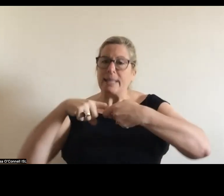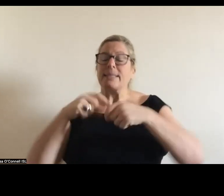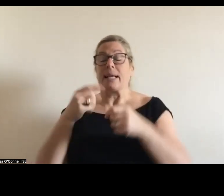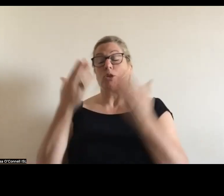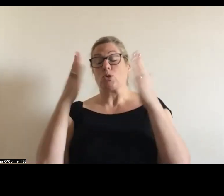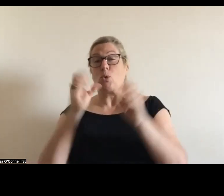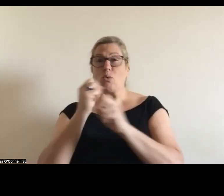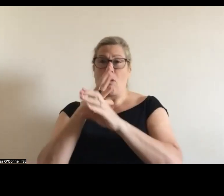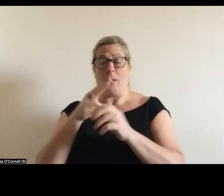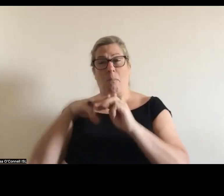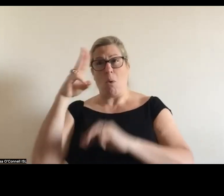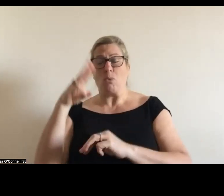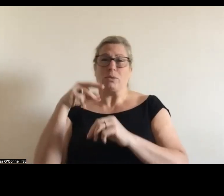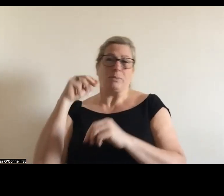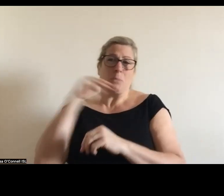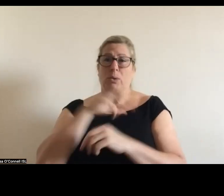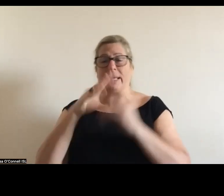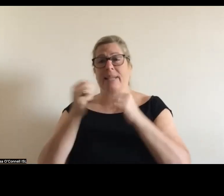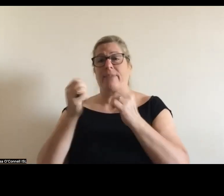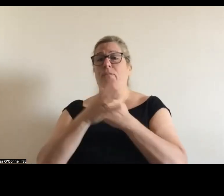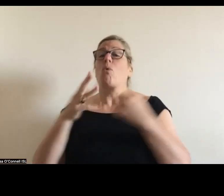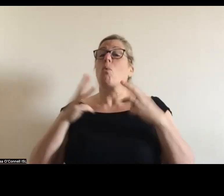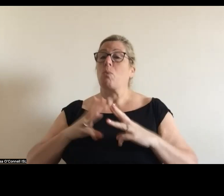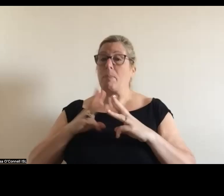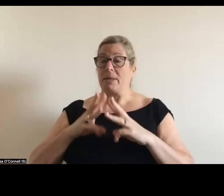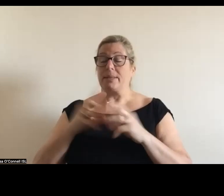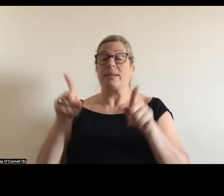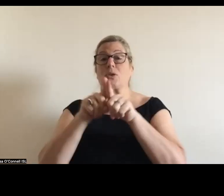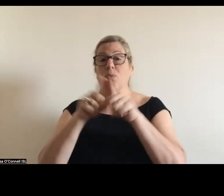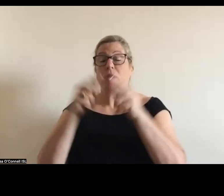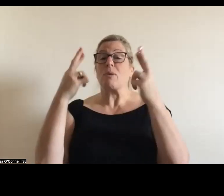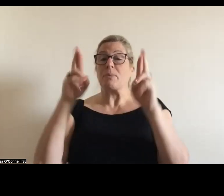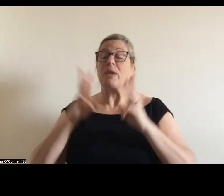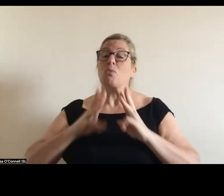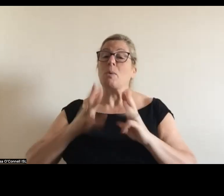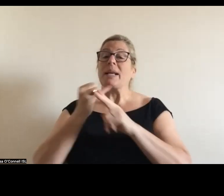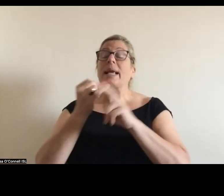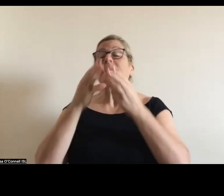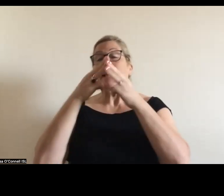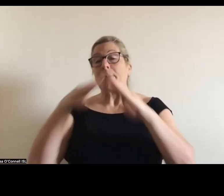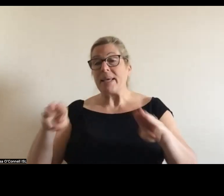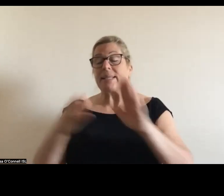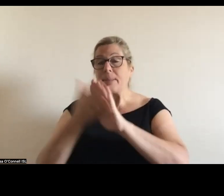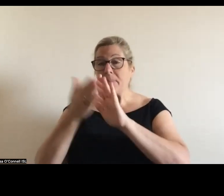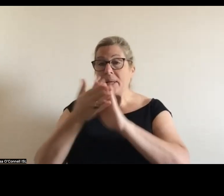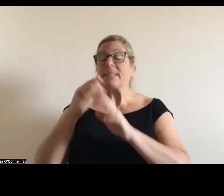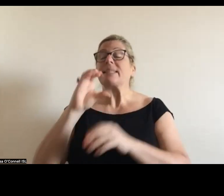island. At its core, it aims to address the underrepresentation of women in peace-building, civic society, and public